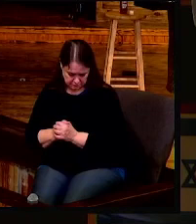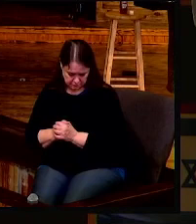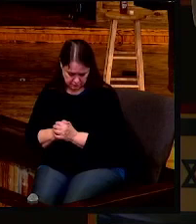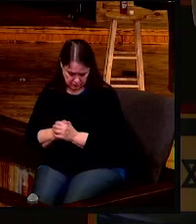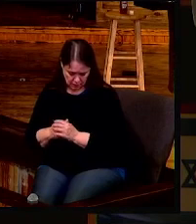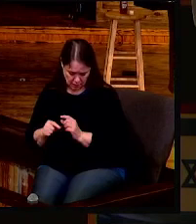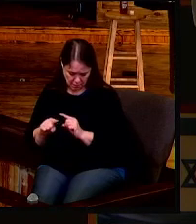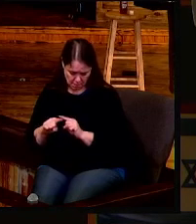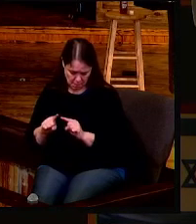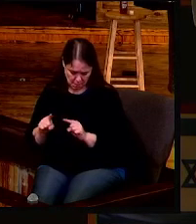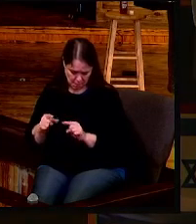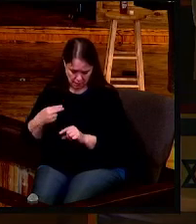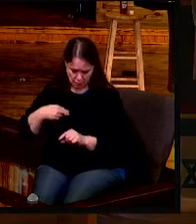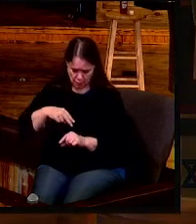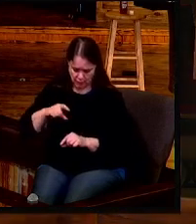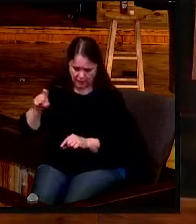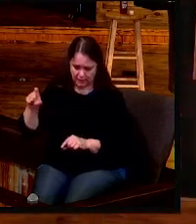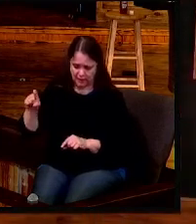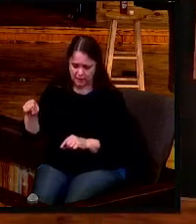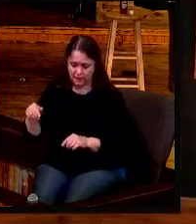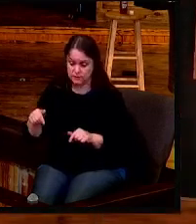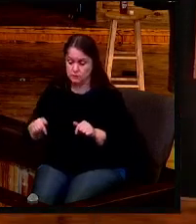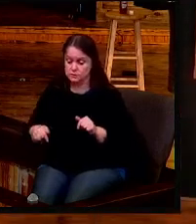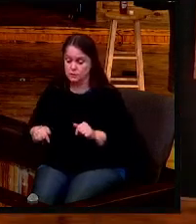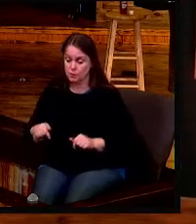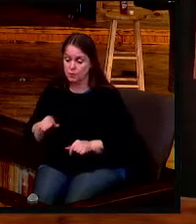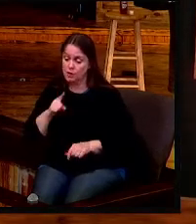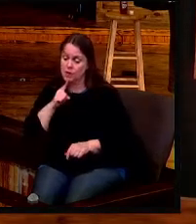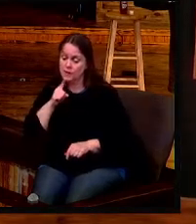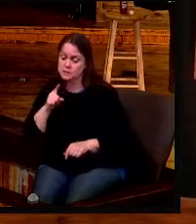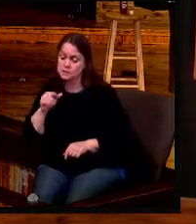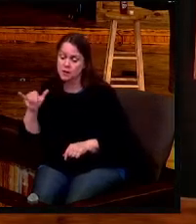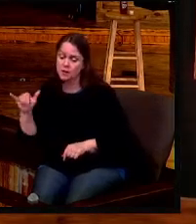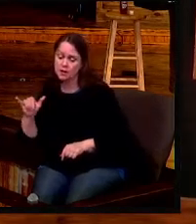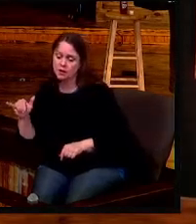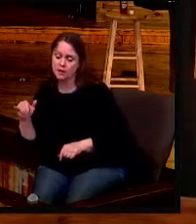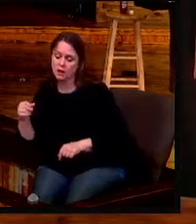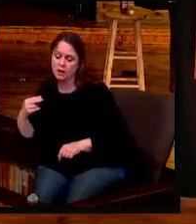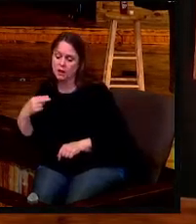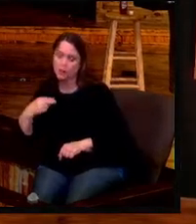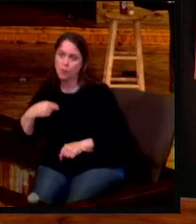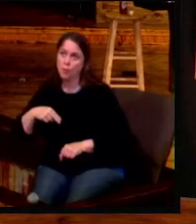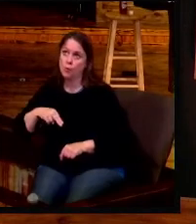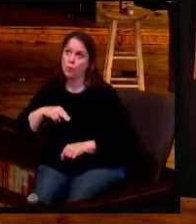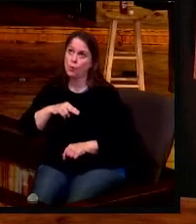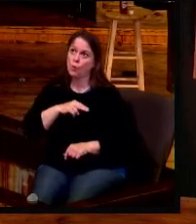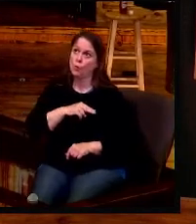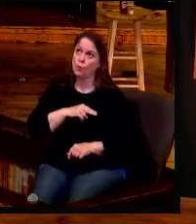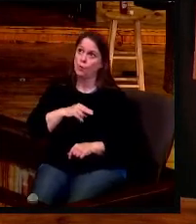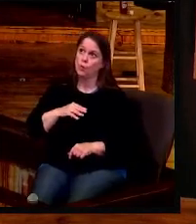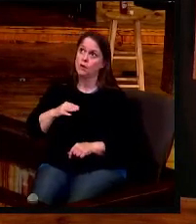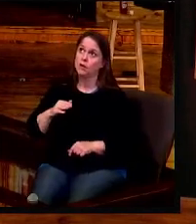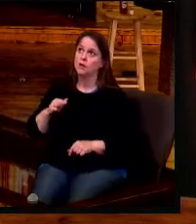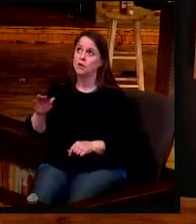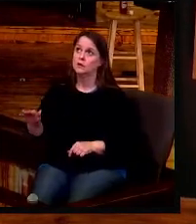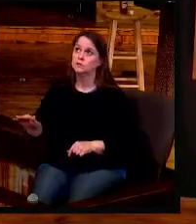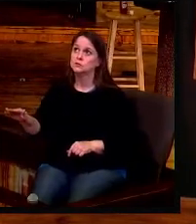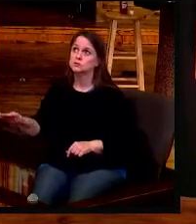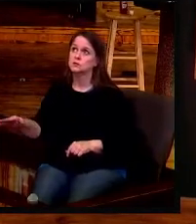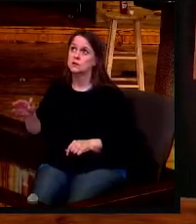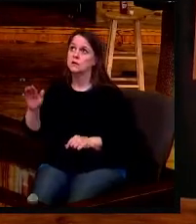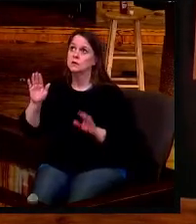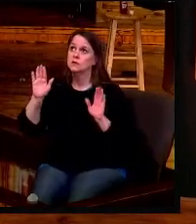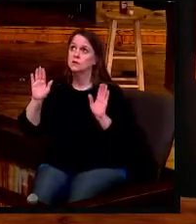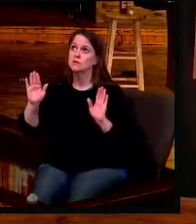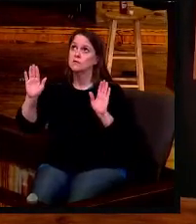But we need to walk and talk like we are the heirs of the Most High King.